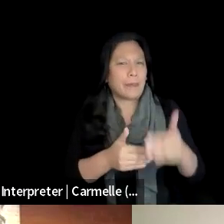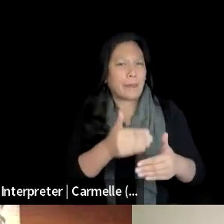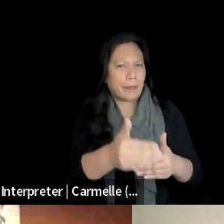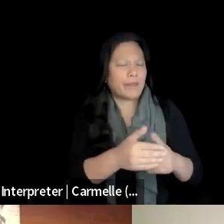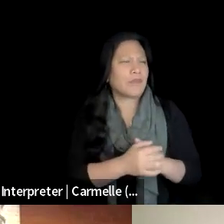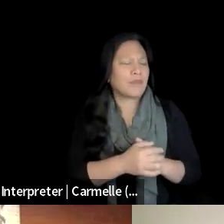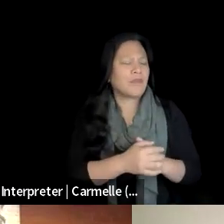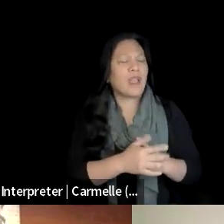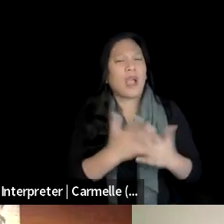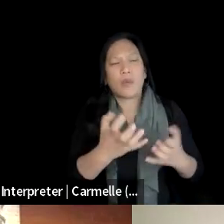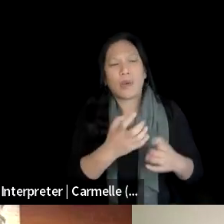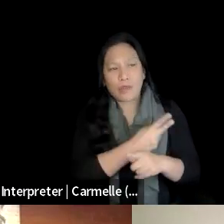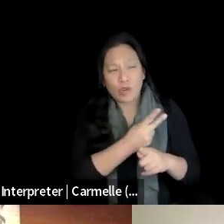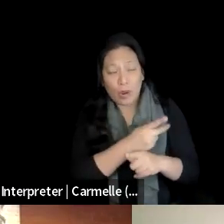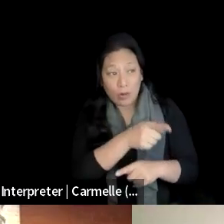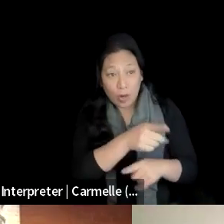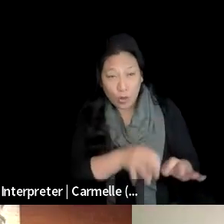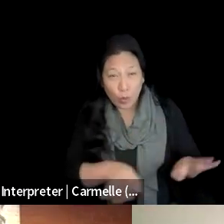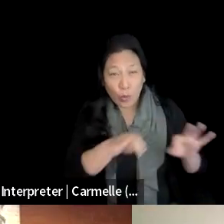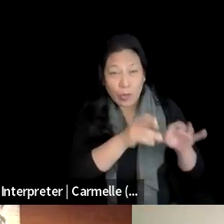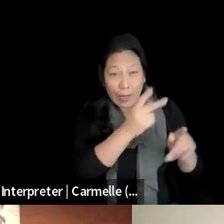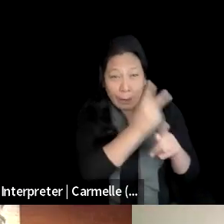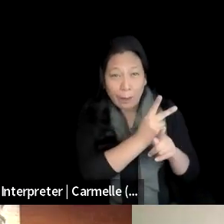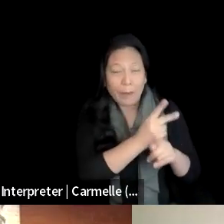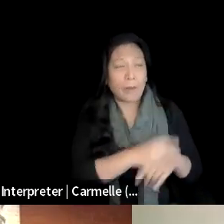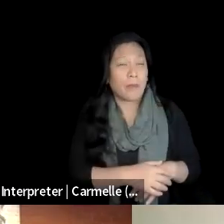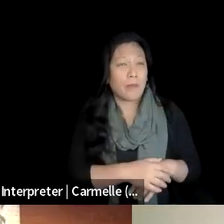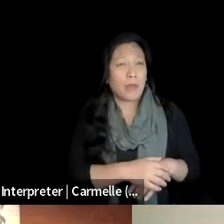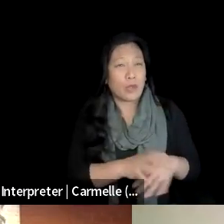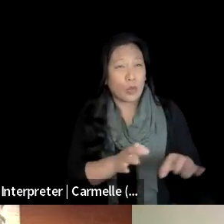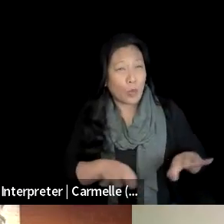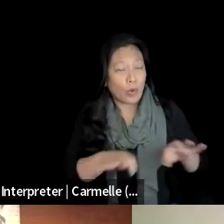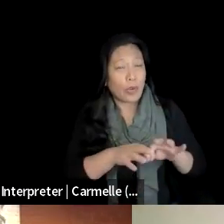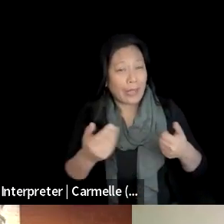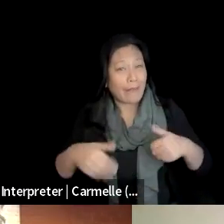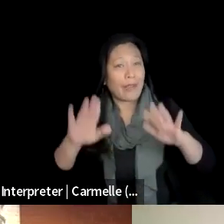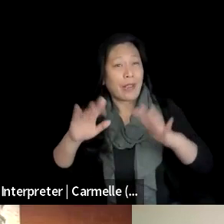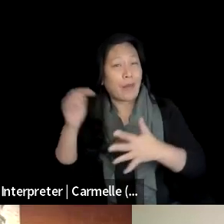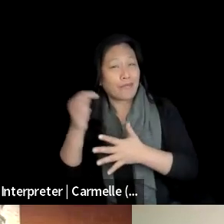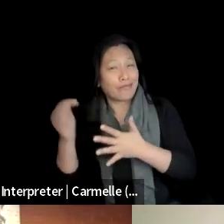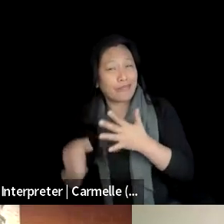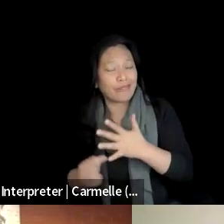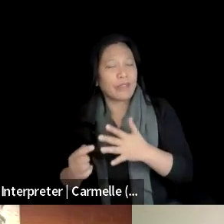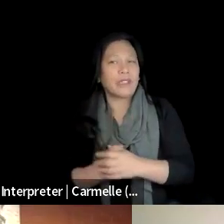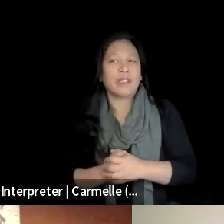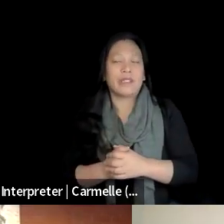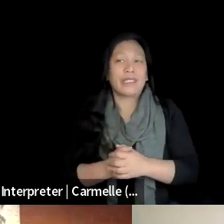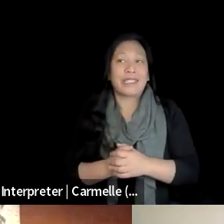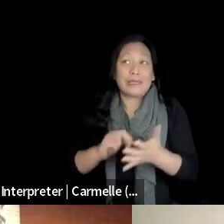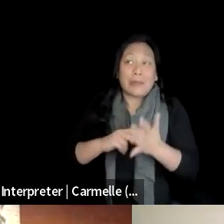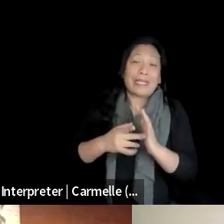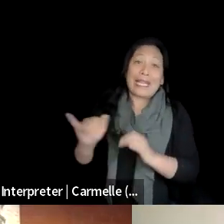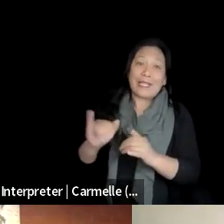know, like, can I pay the cost of this with my soul? Because that means as a director